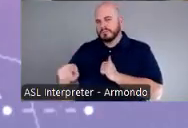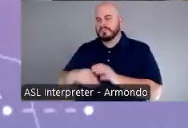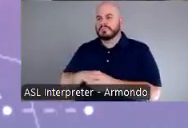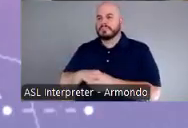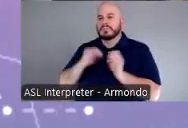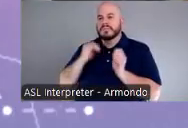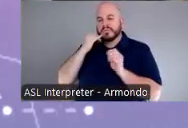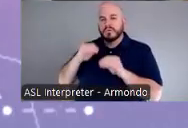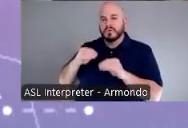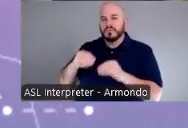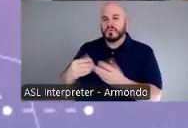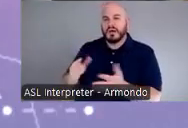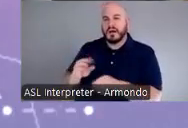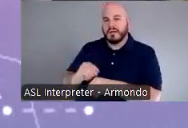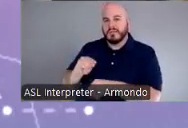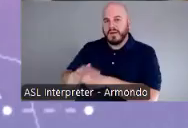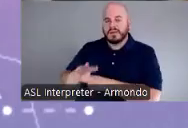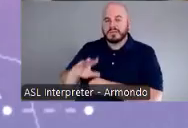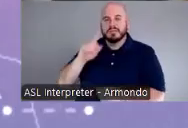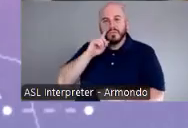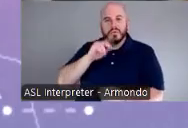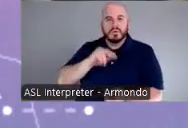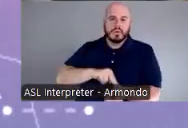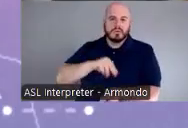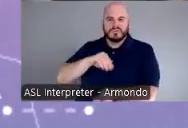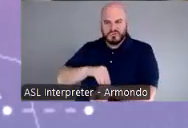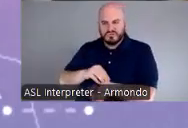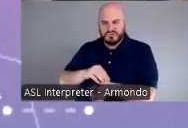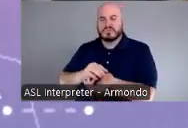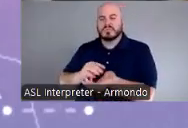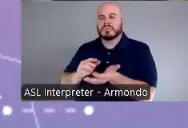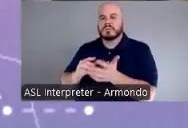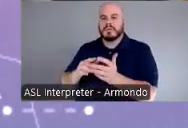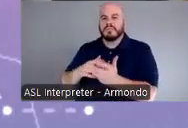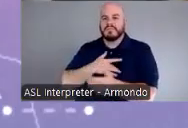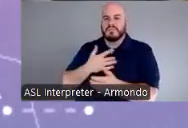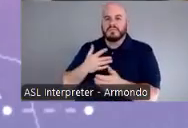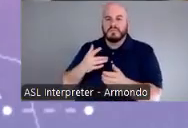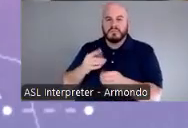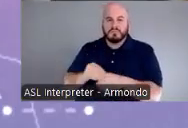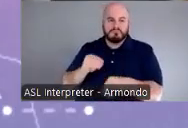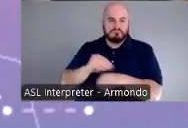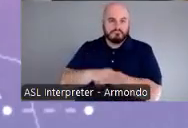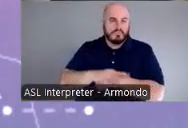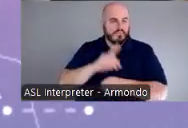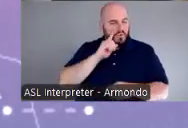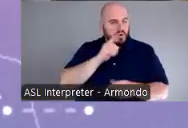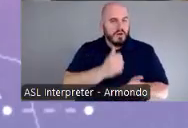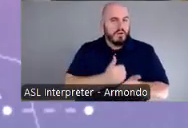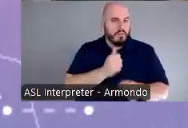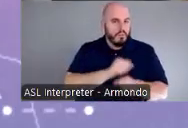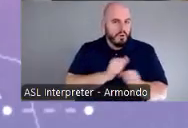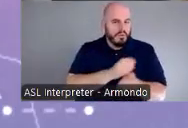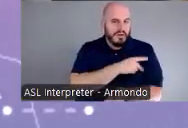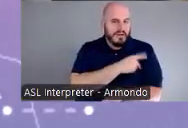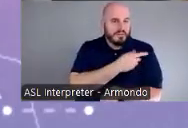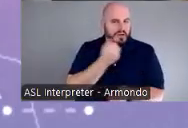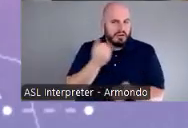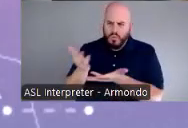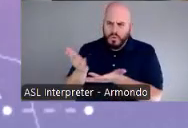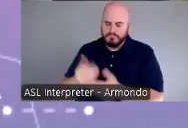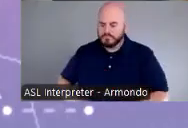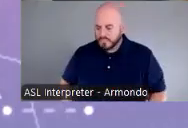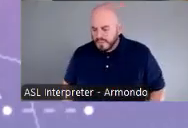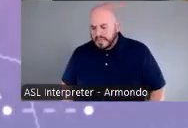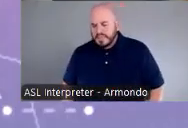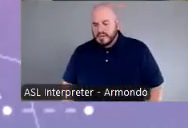to healthcare providers about helping patients feel more empowered, what would you tell them? Yeah, so I would